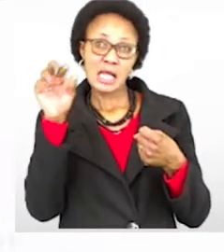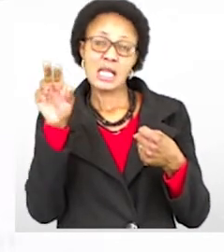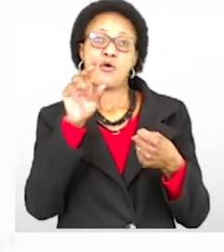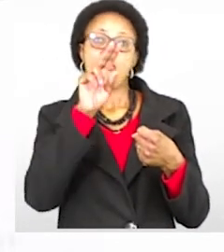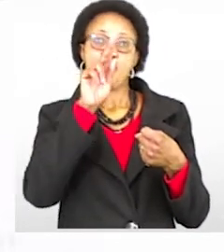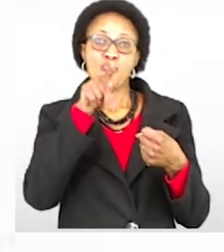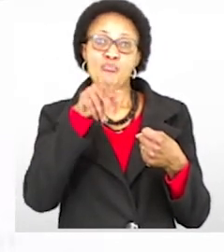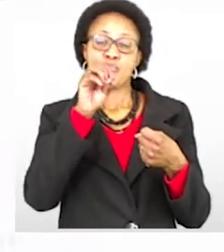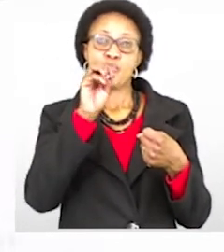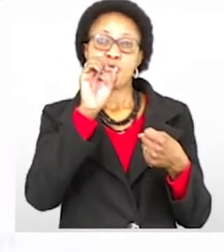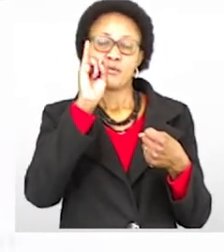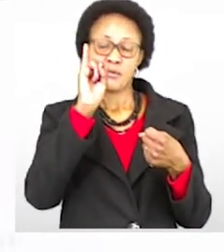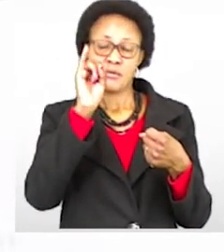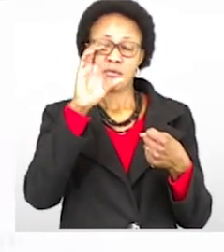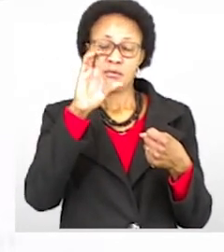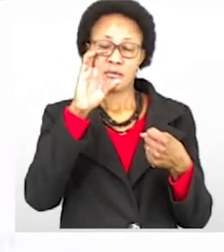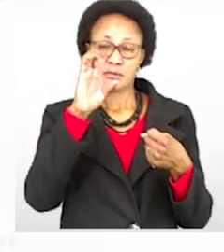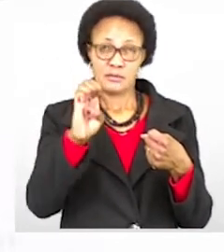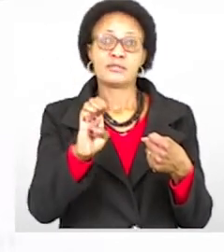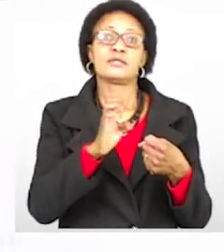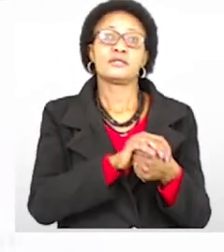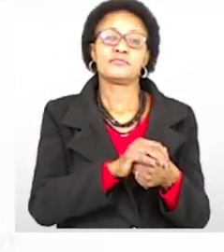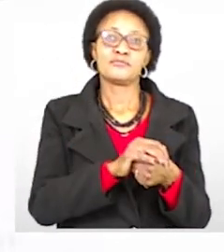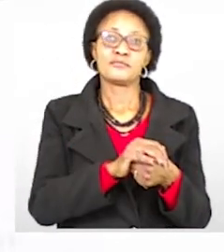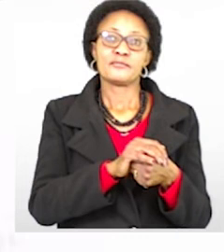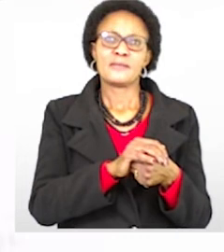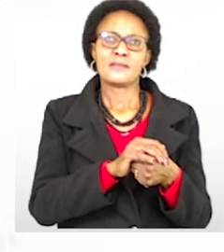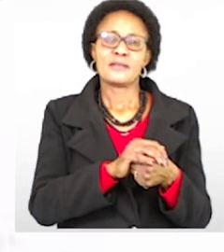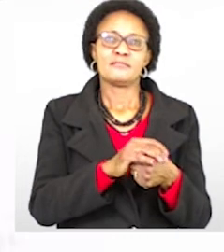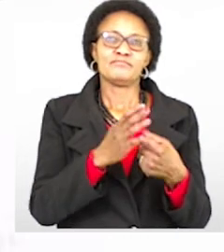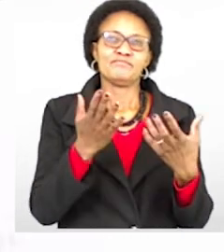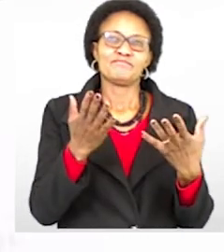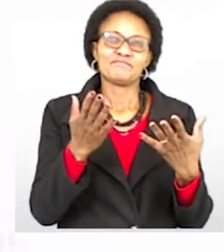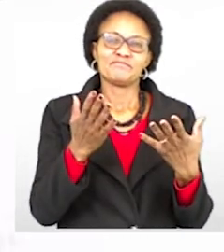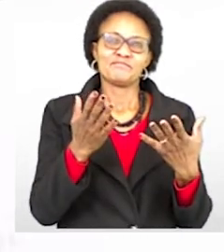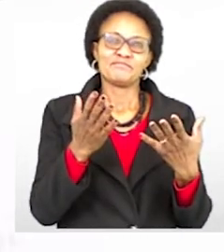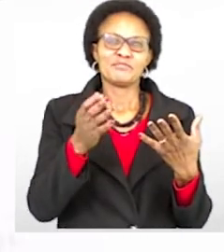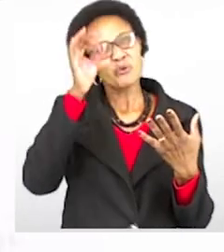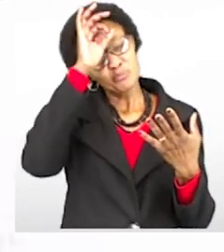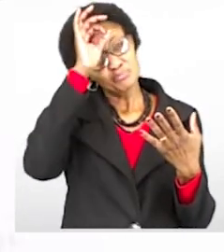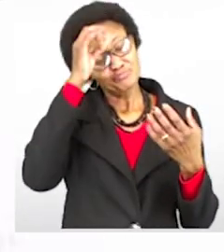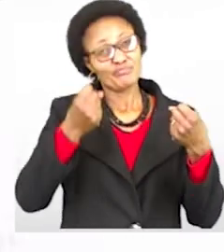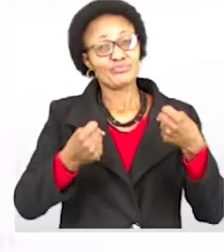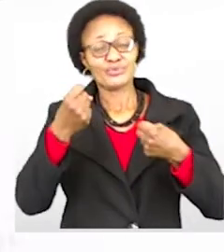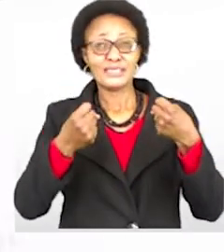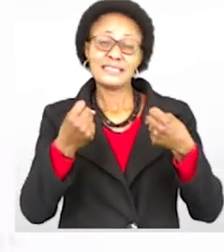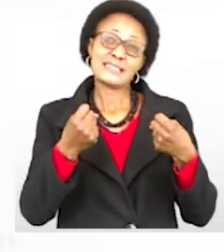its siren on top. And what sound do police cars make? Can you make that sound for me, please?